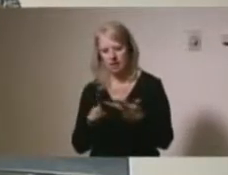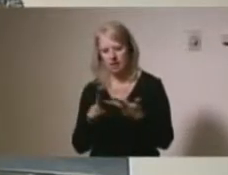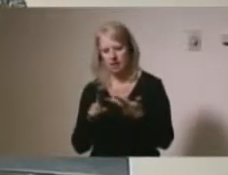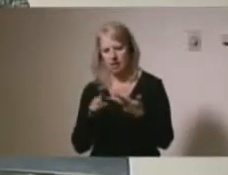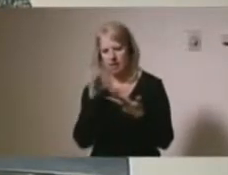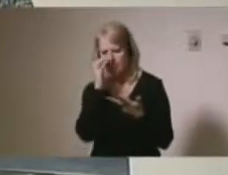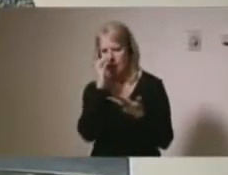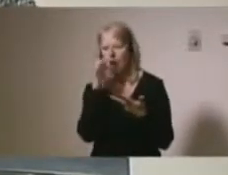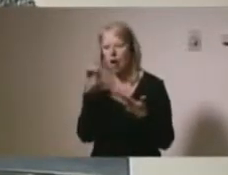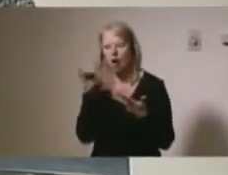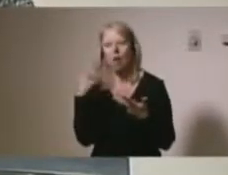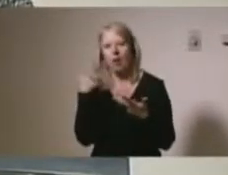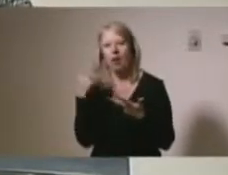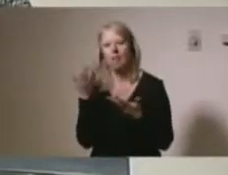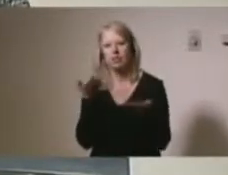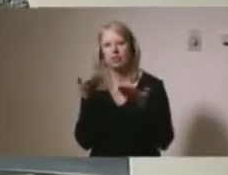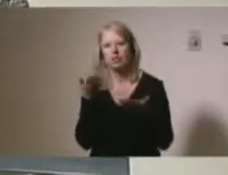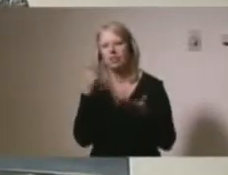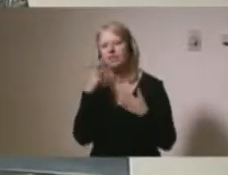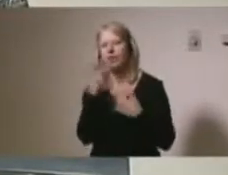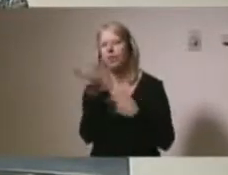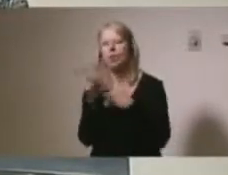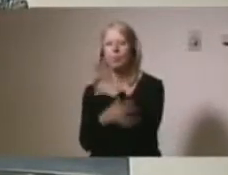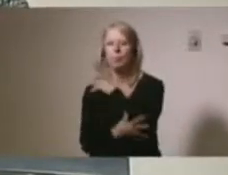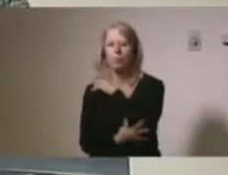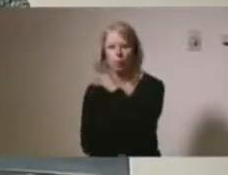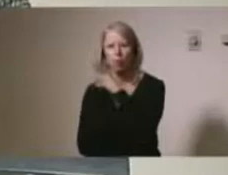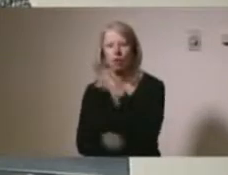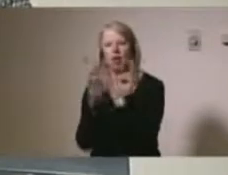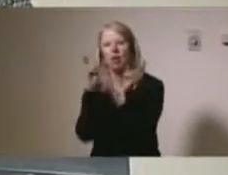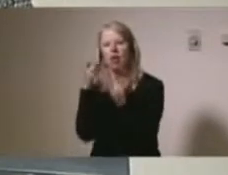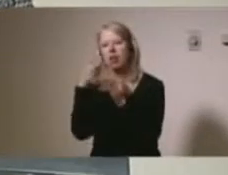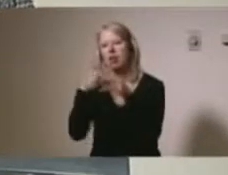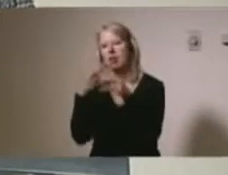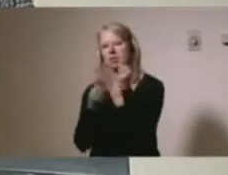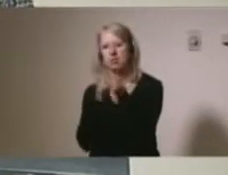a service for the poorest that we call Support.